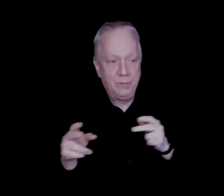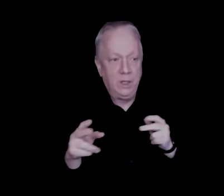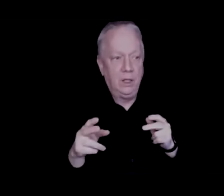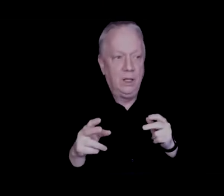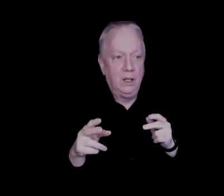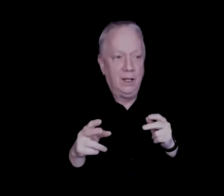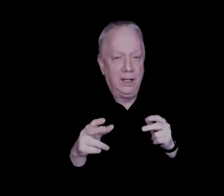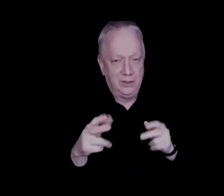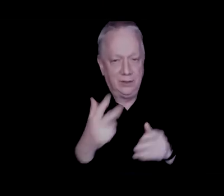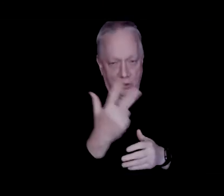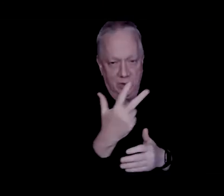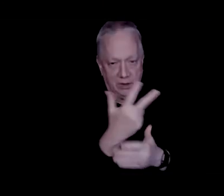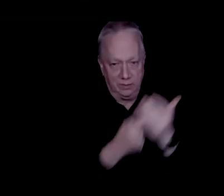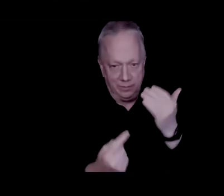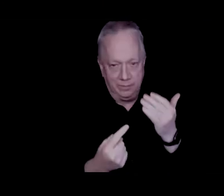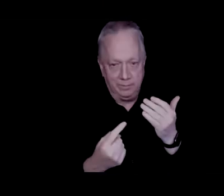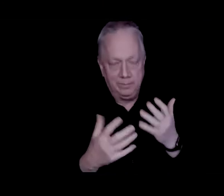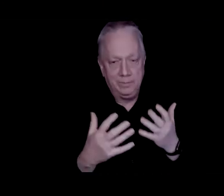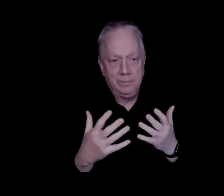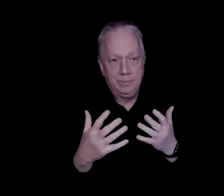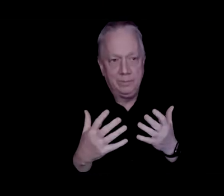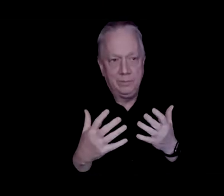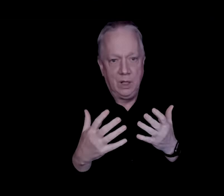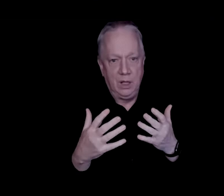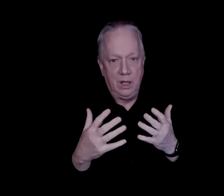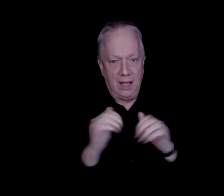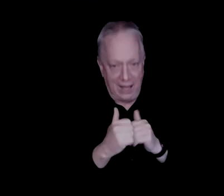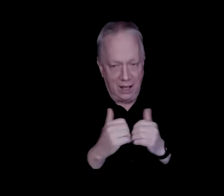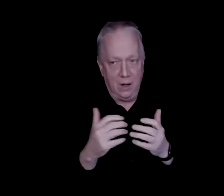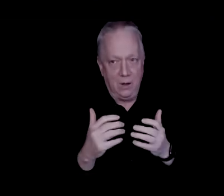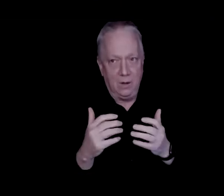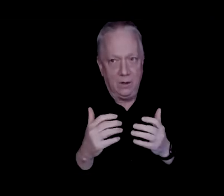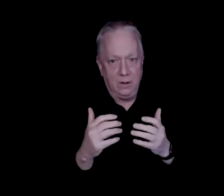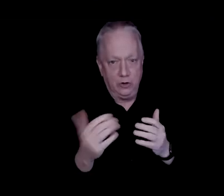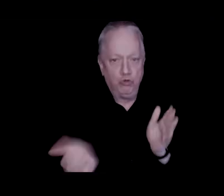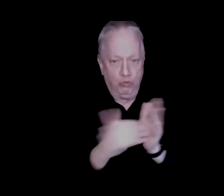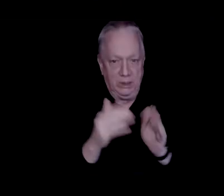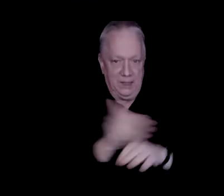a trilogy about the way to rebuild